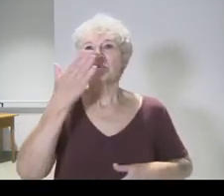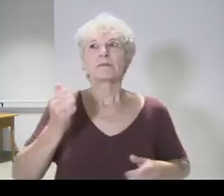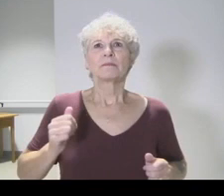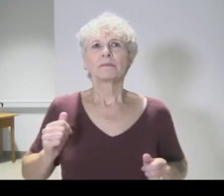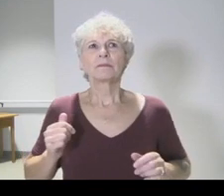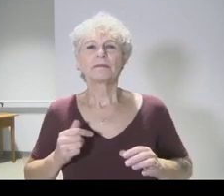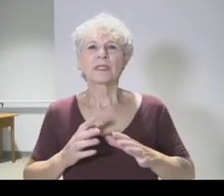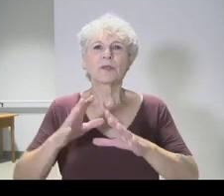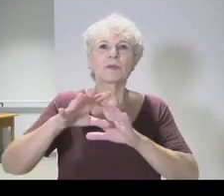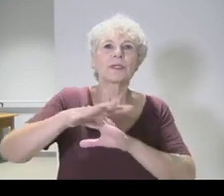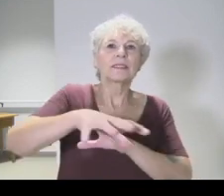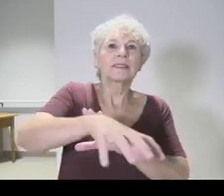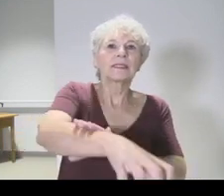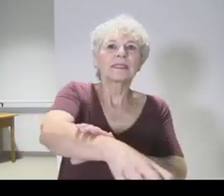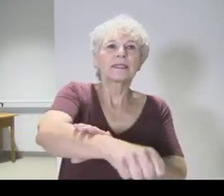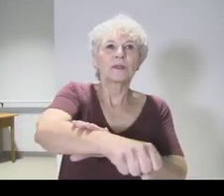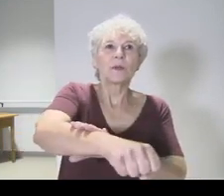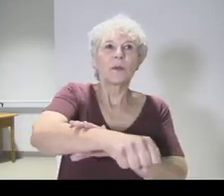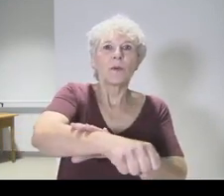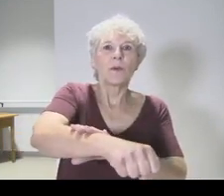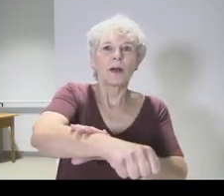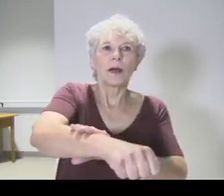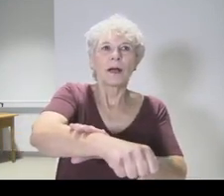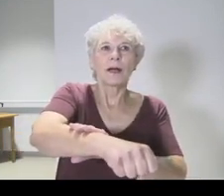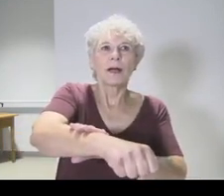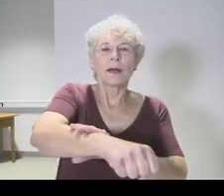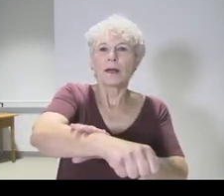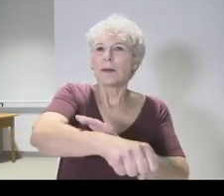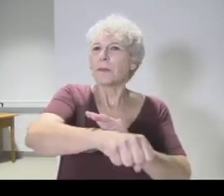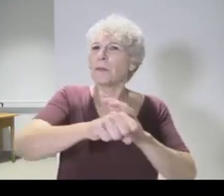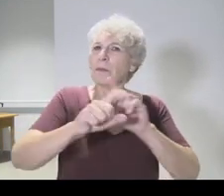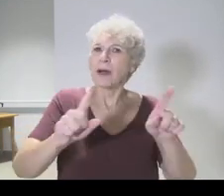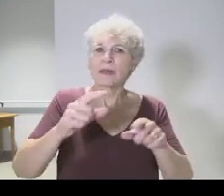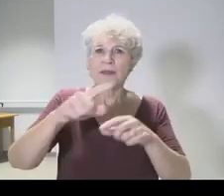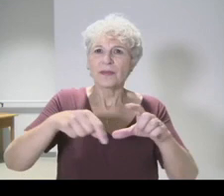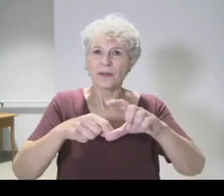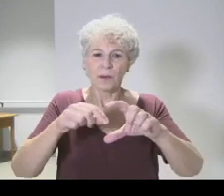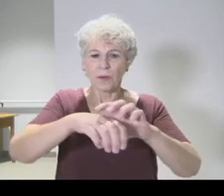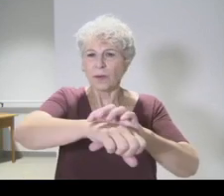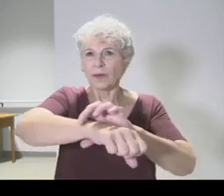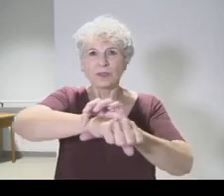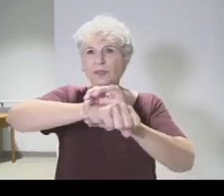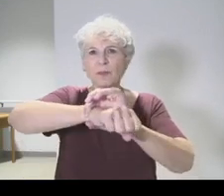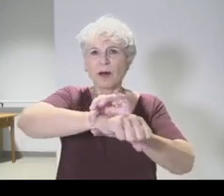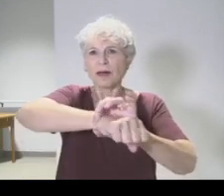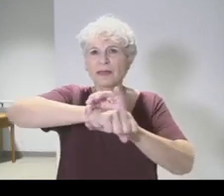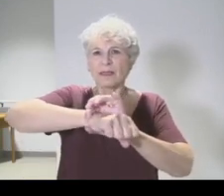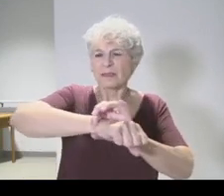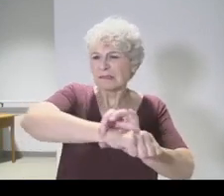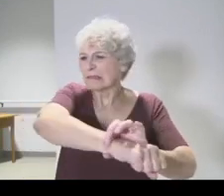and reaches inside and grabs it. But then the hole is too big or is too small for